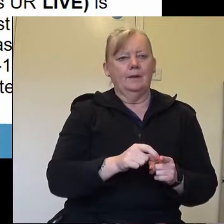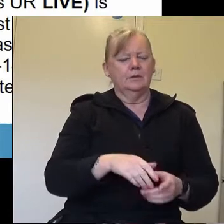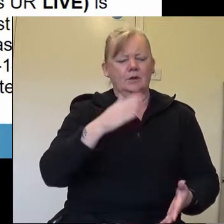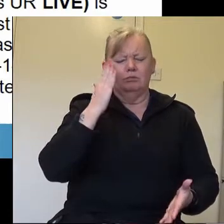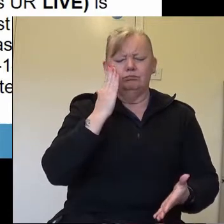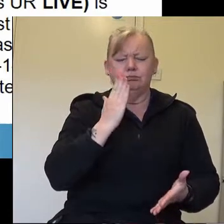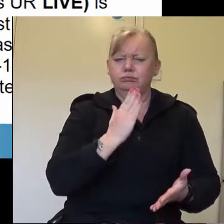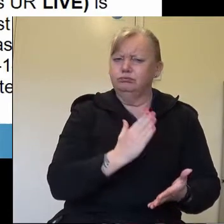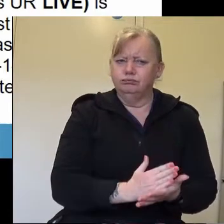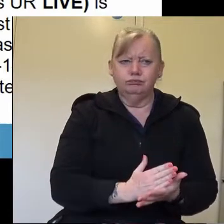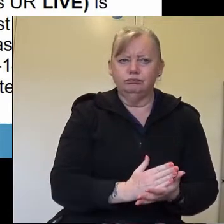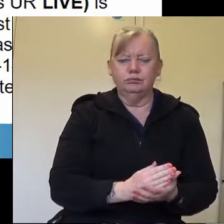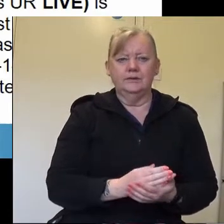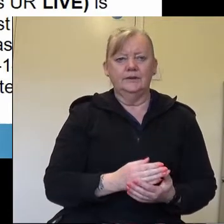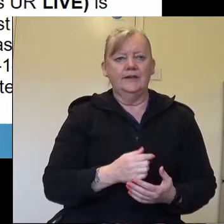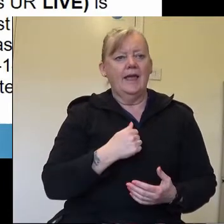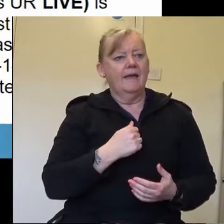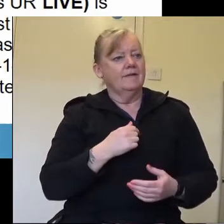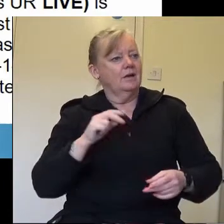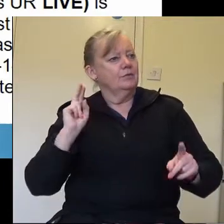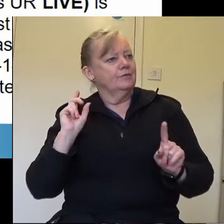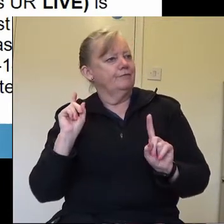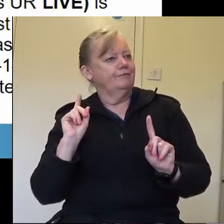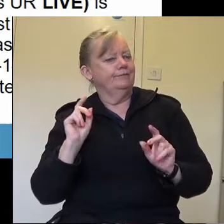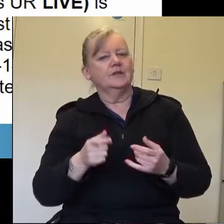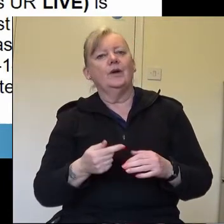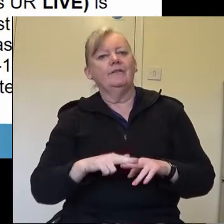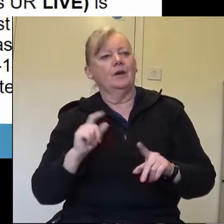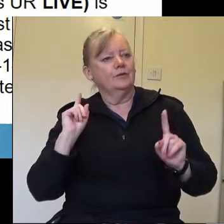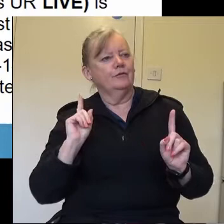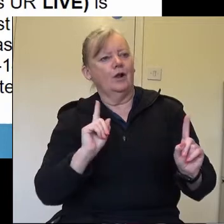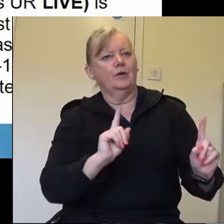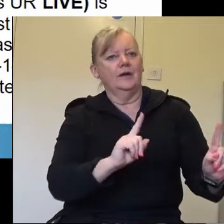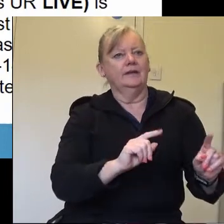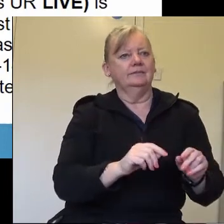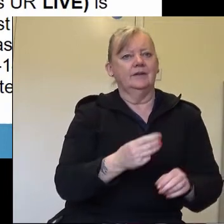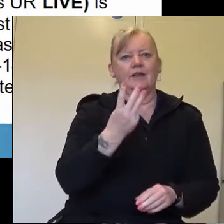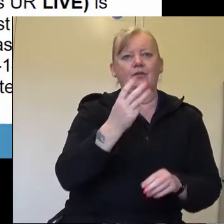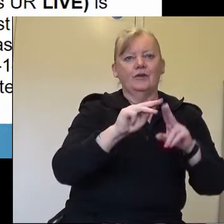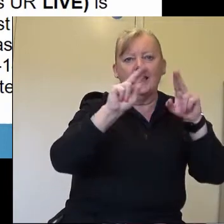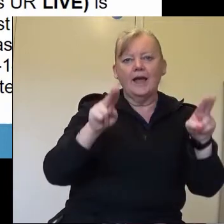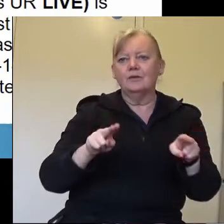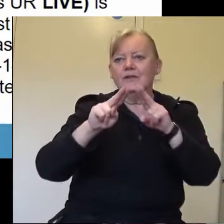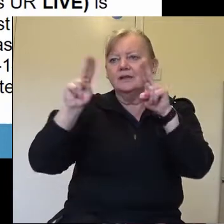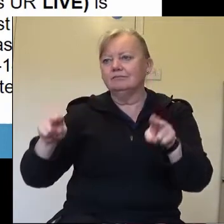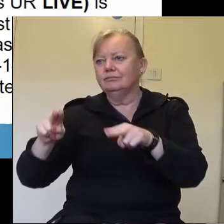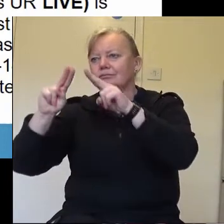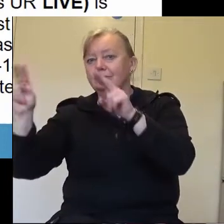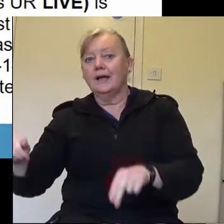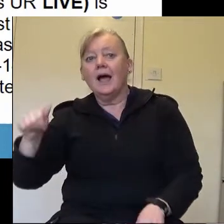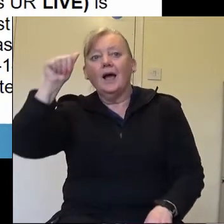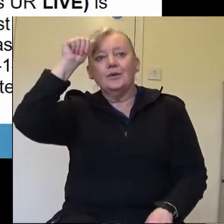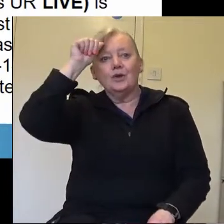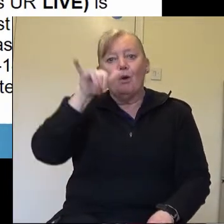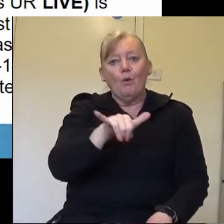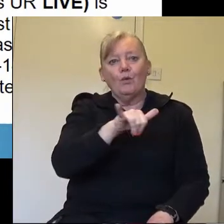so accurate that between three houses, if I follow you, I can tell you which one is your house. If you are on a bus, it shows you on a bus.